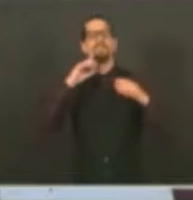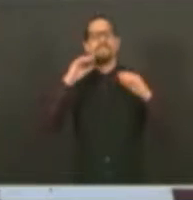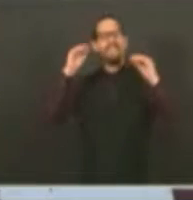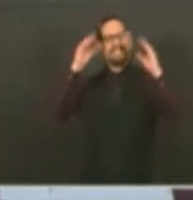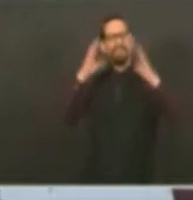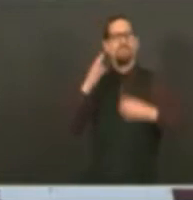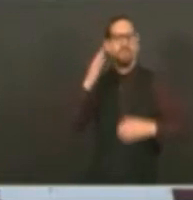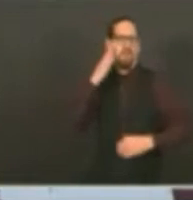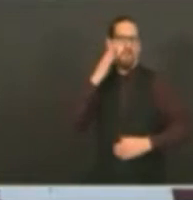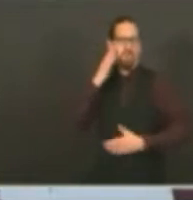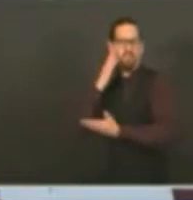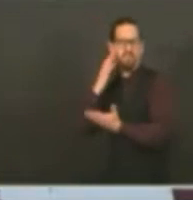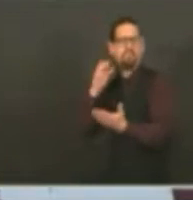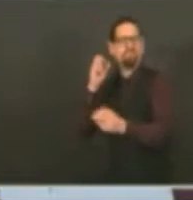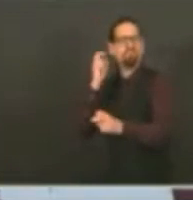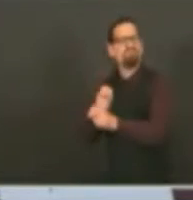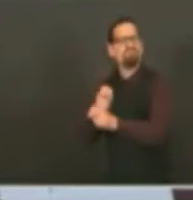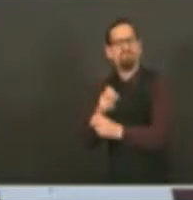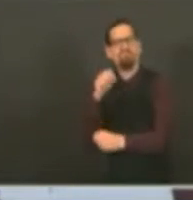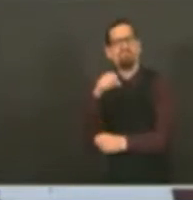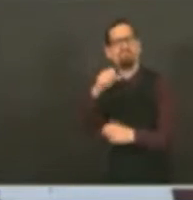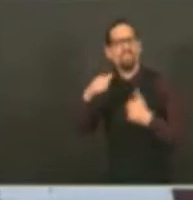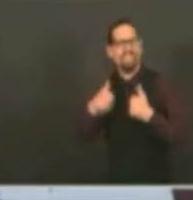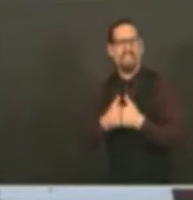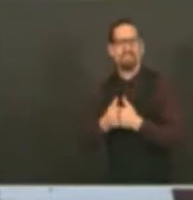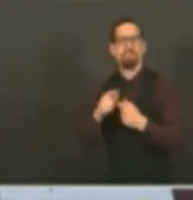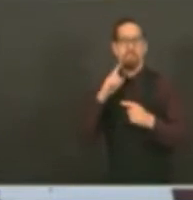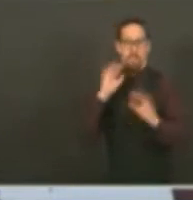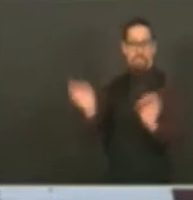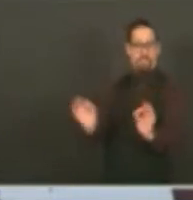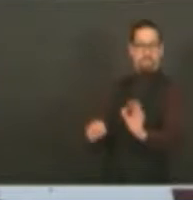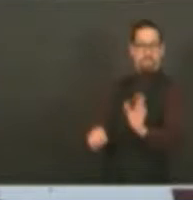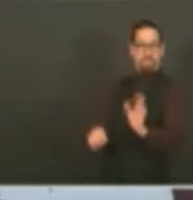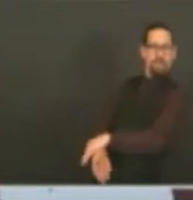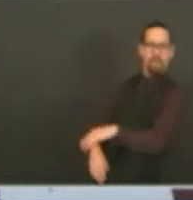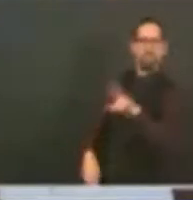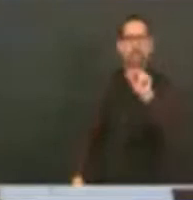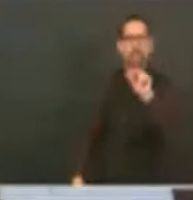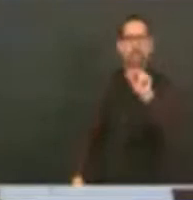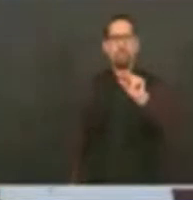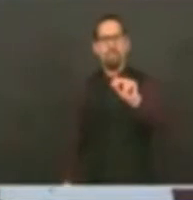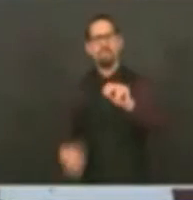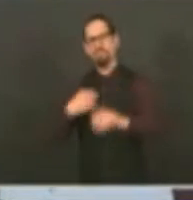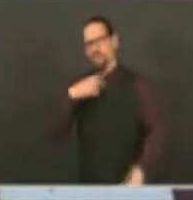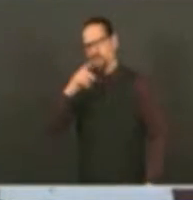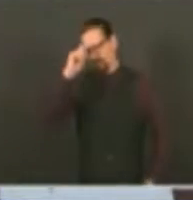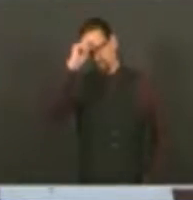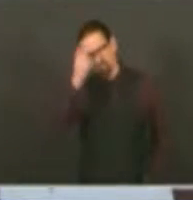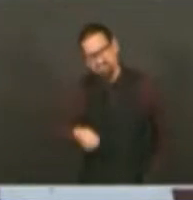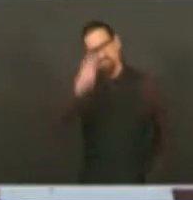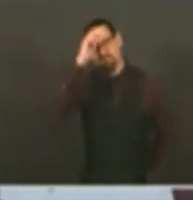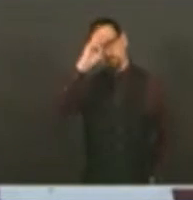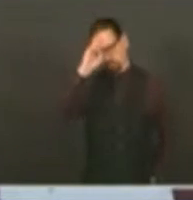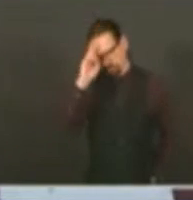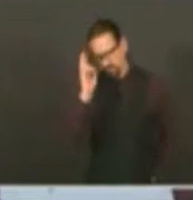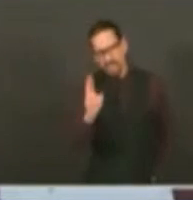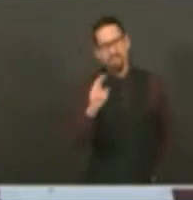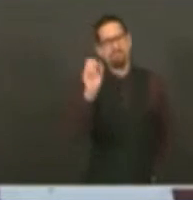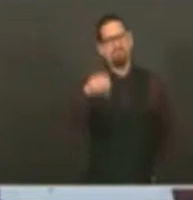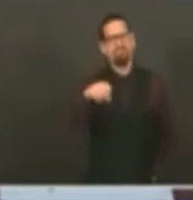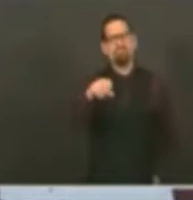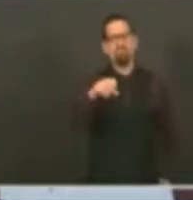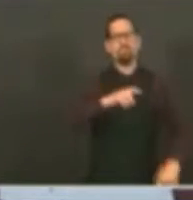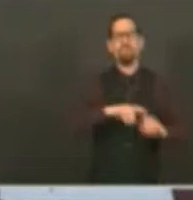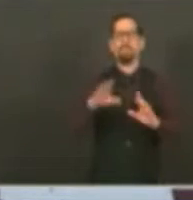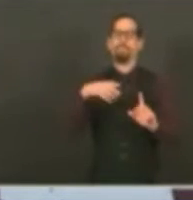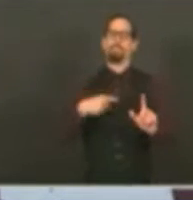and the deep respect that I have for teachers and what they're doing. The harm that is being done to our children